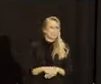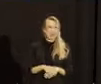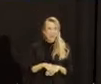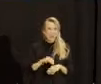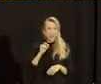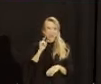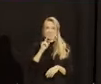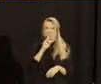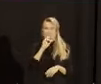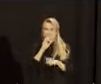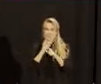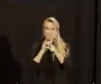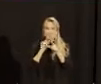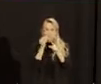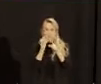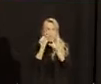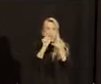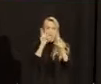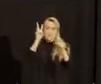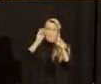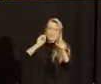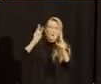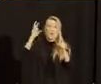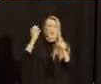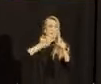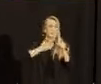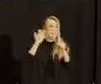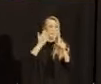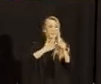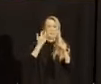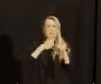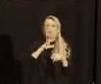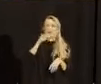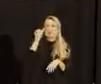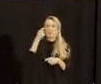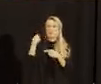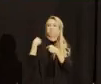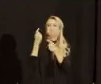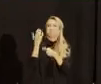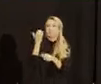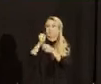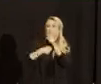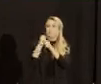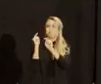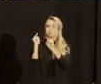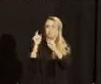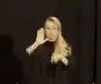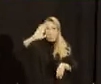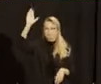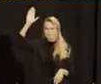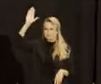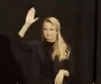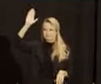Really? Wow. Okay. So if you've been with me 15 years, raise your hand.